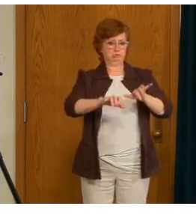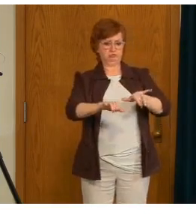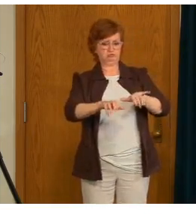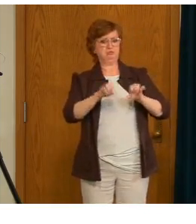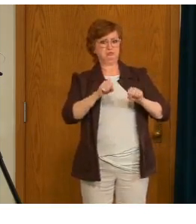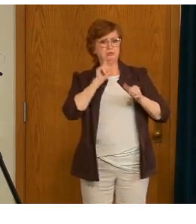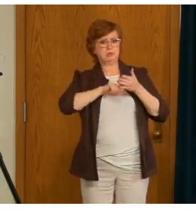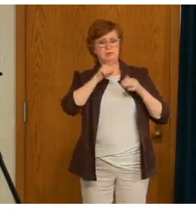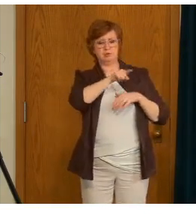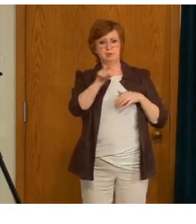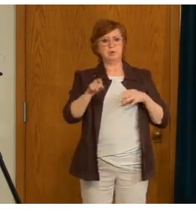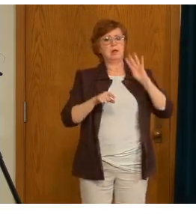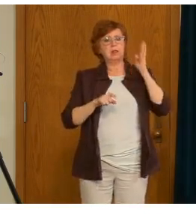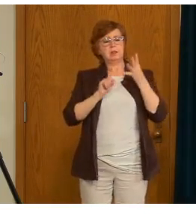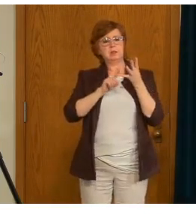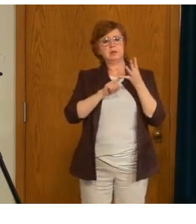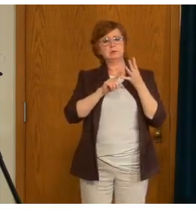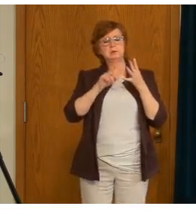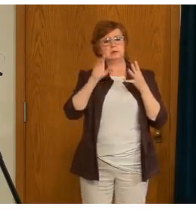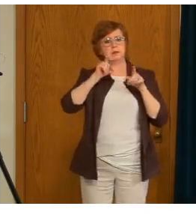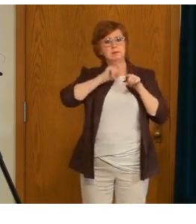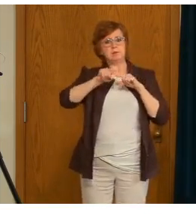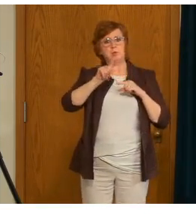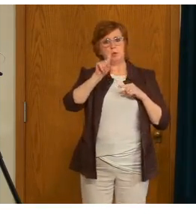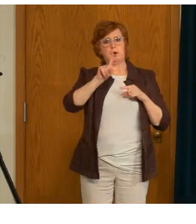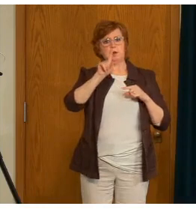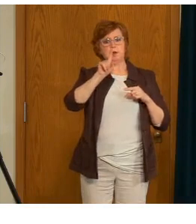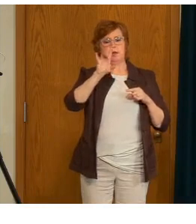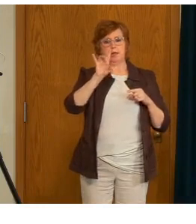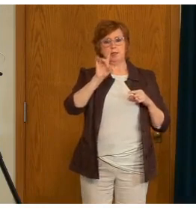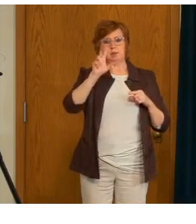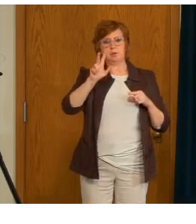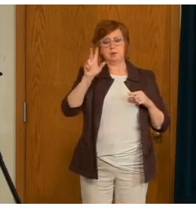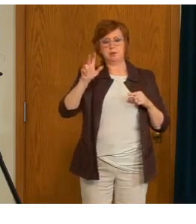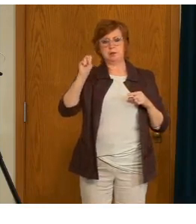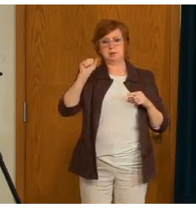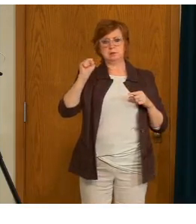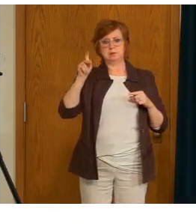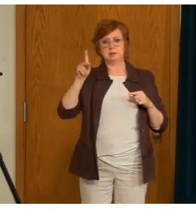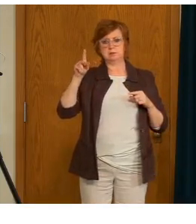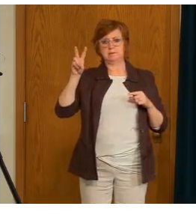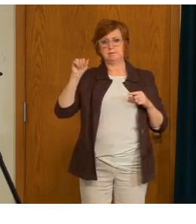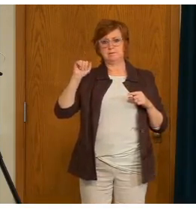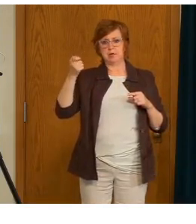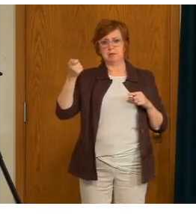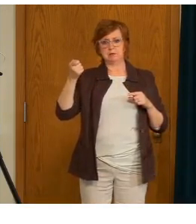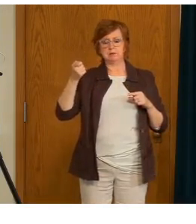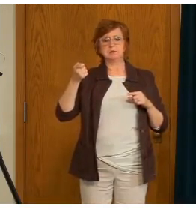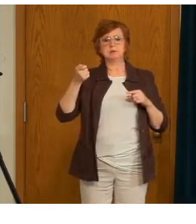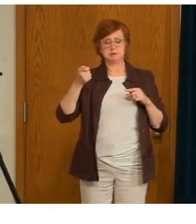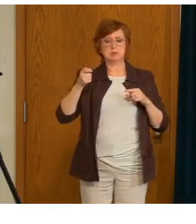for assistance, and they can advise you when you received your first dose and also indicate whether you're eligible for your second